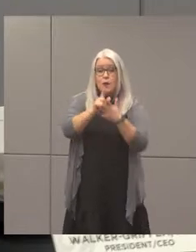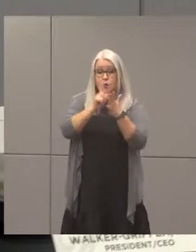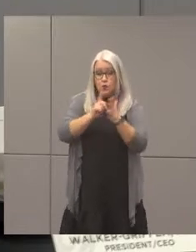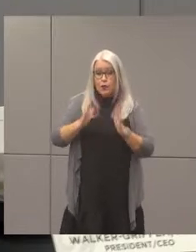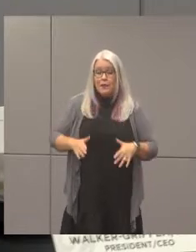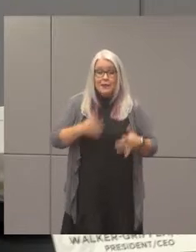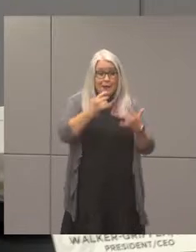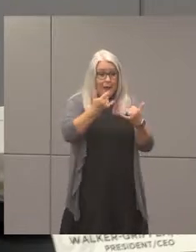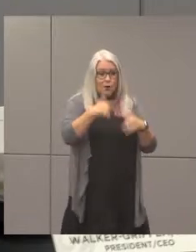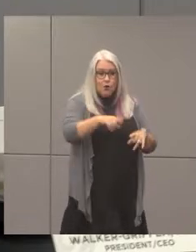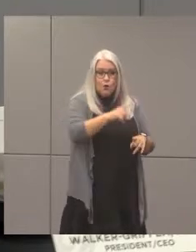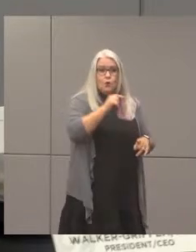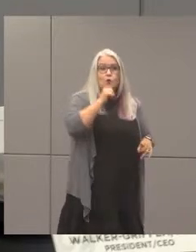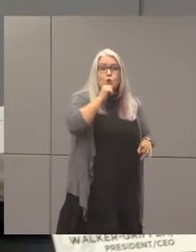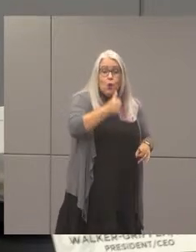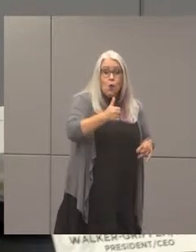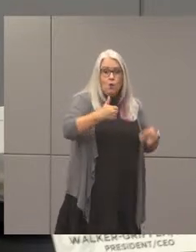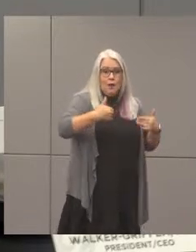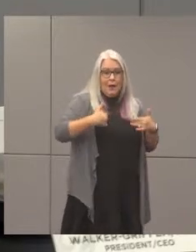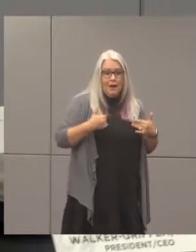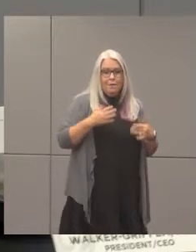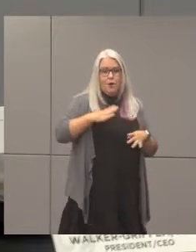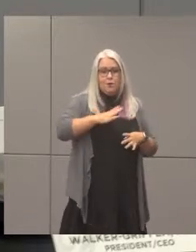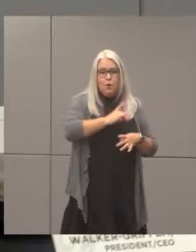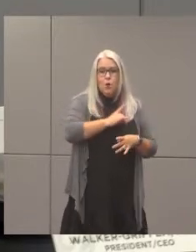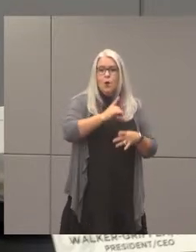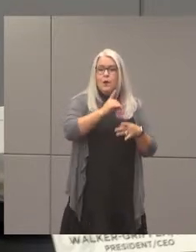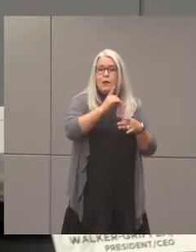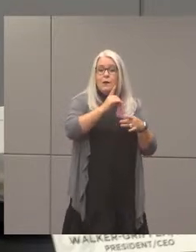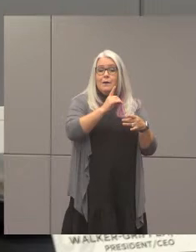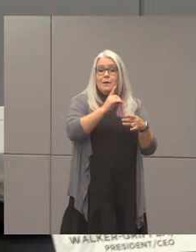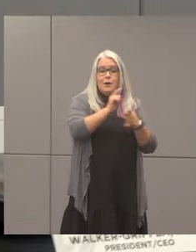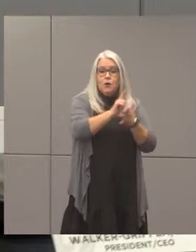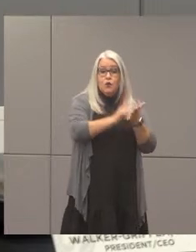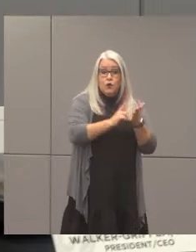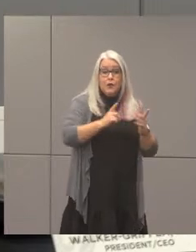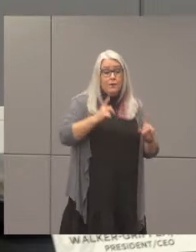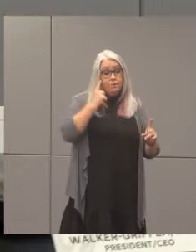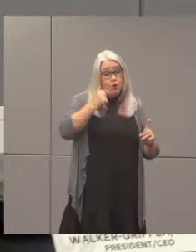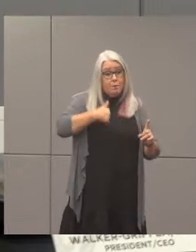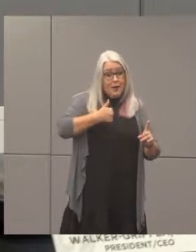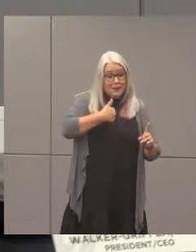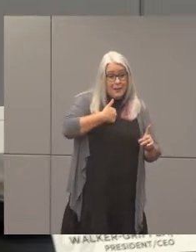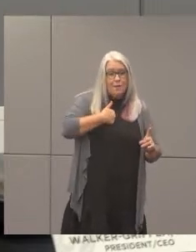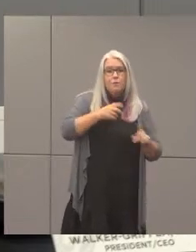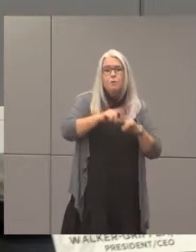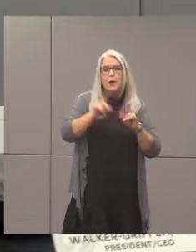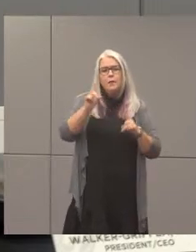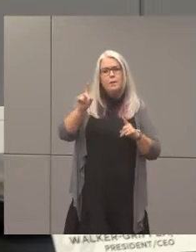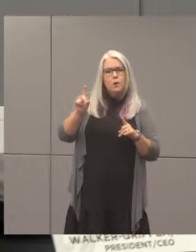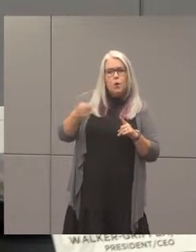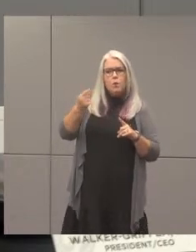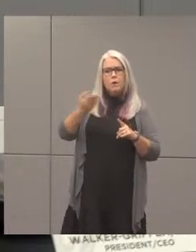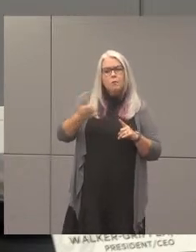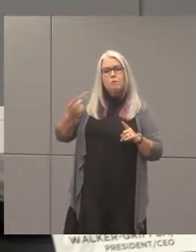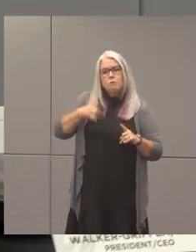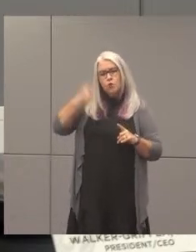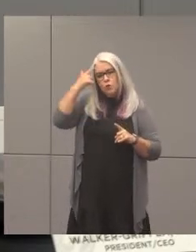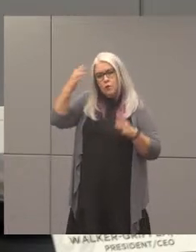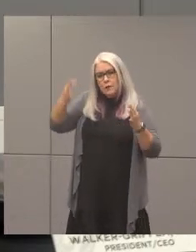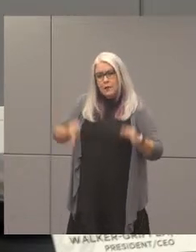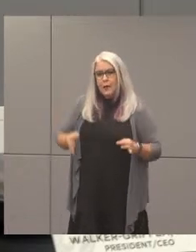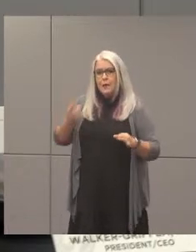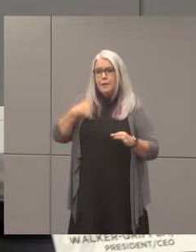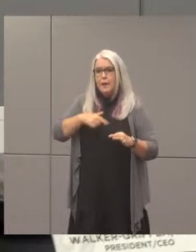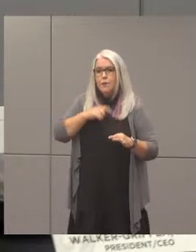have a board attorney as a technical matter for failure to pass a resolution. But you claim that the only lawyer in sight, Amberly Brennan, has been